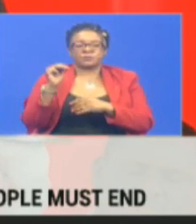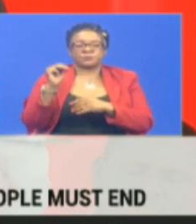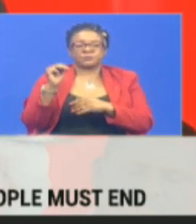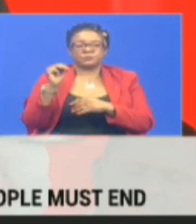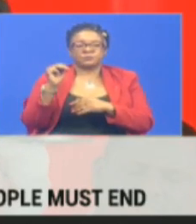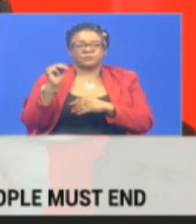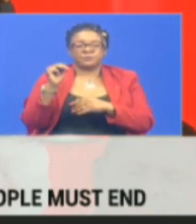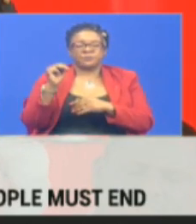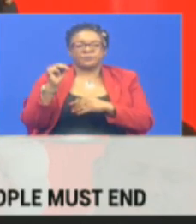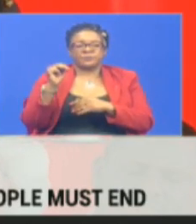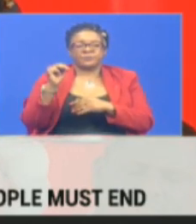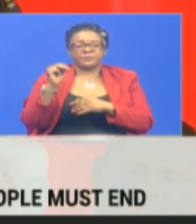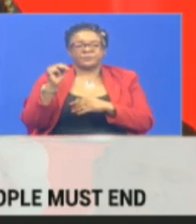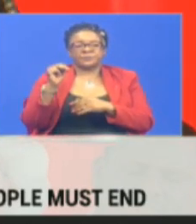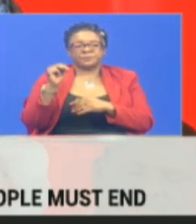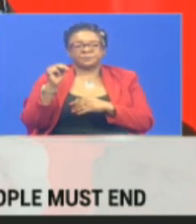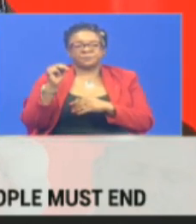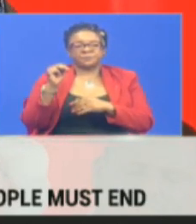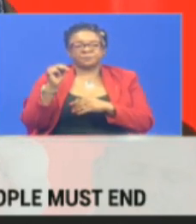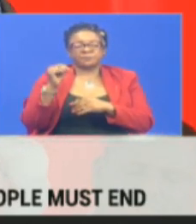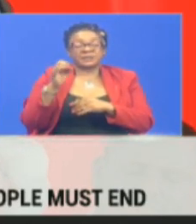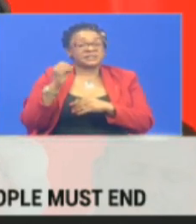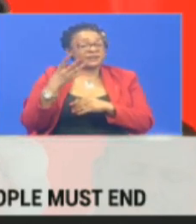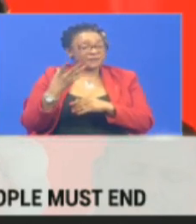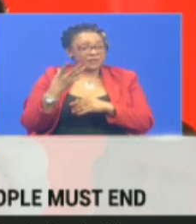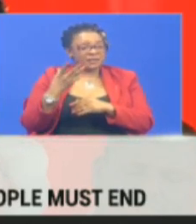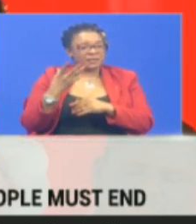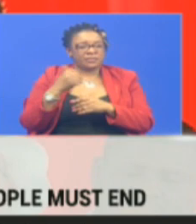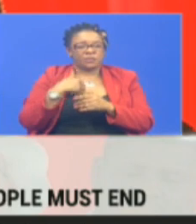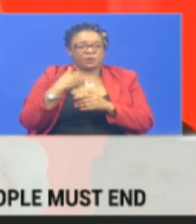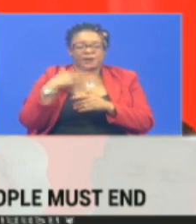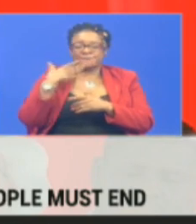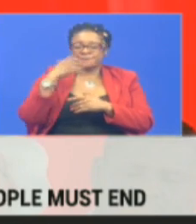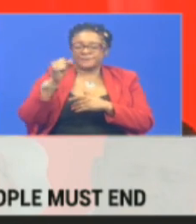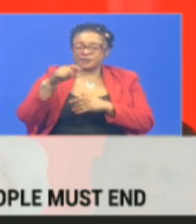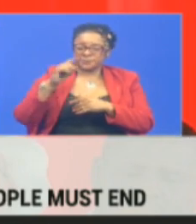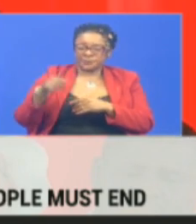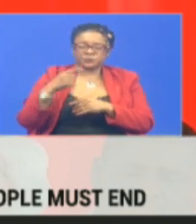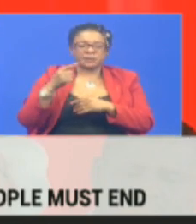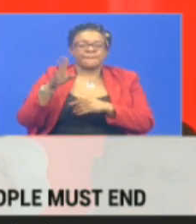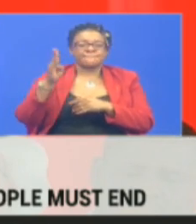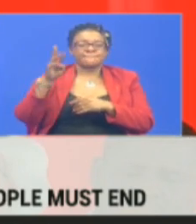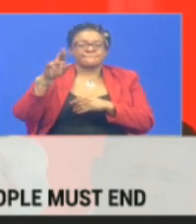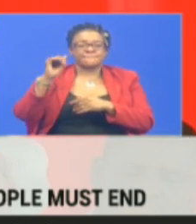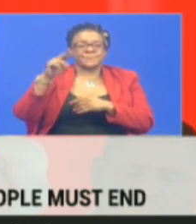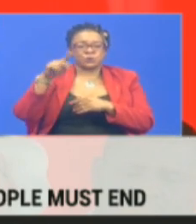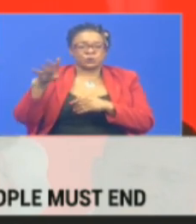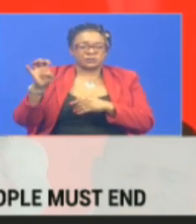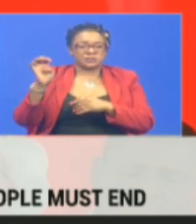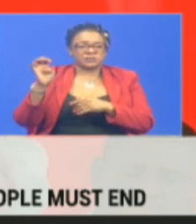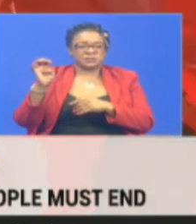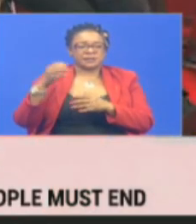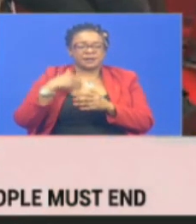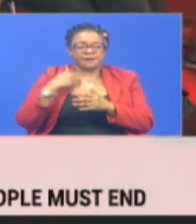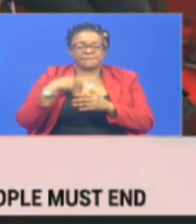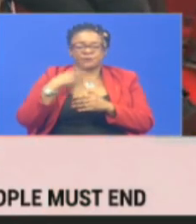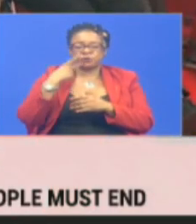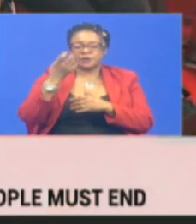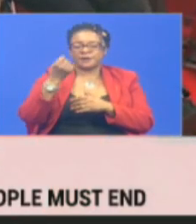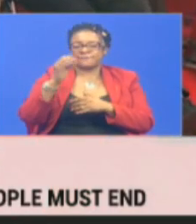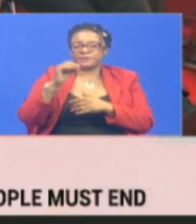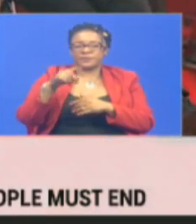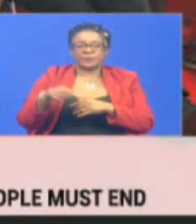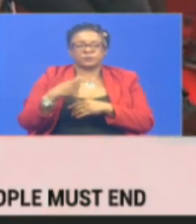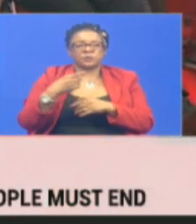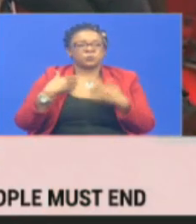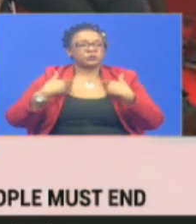get silver, they will get 500,000. And those who get bronze, they will get 250,000. Na